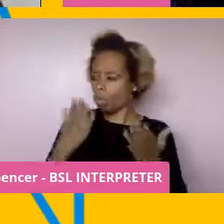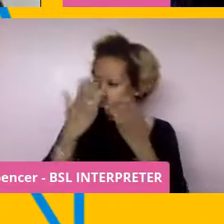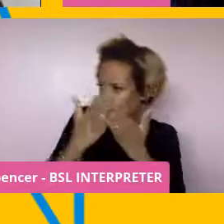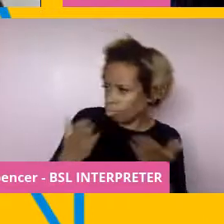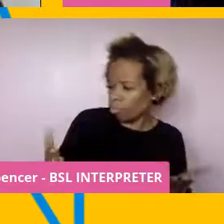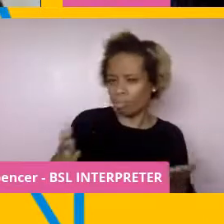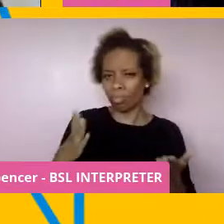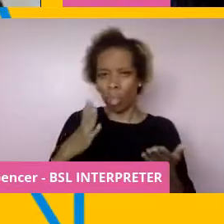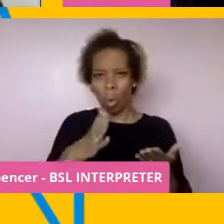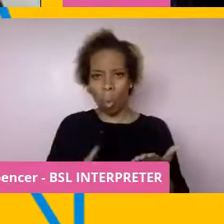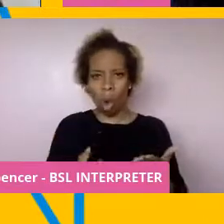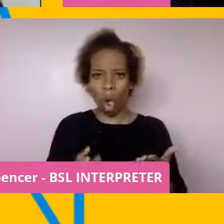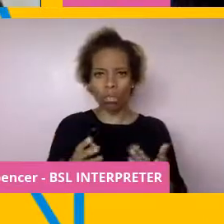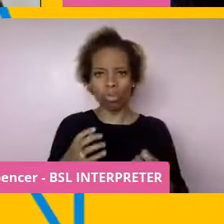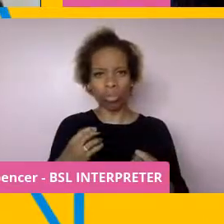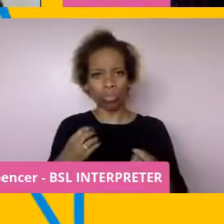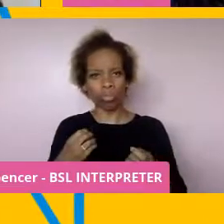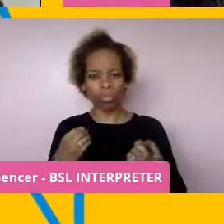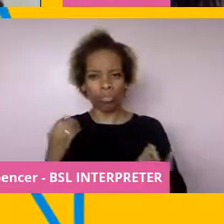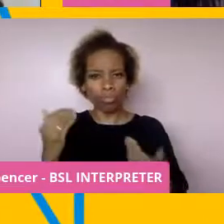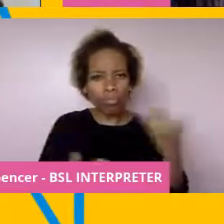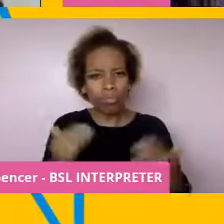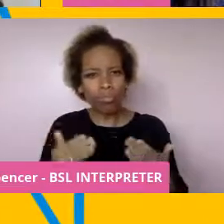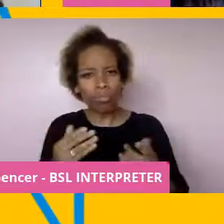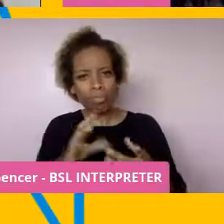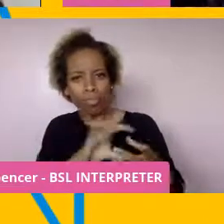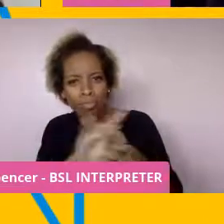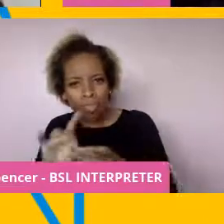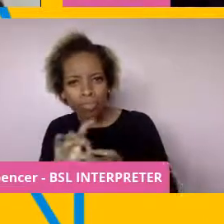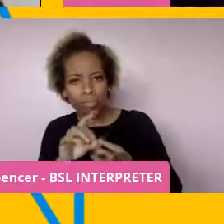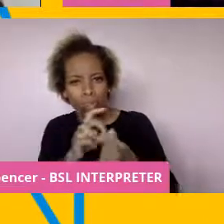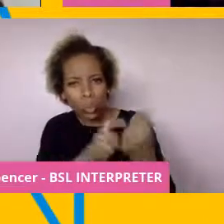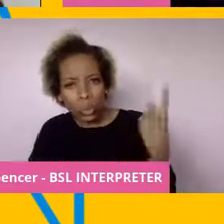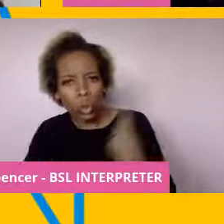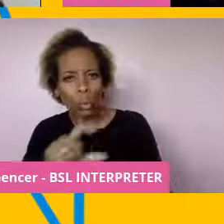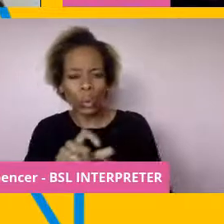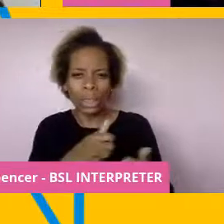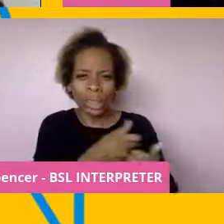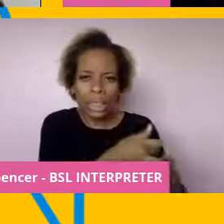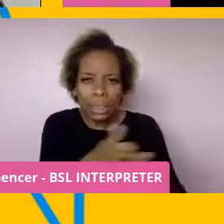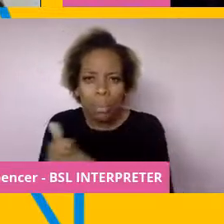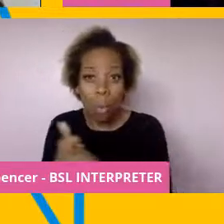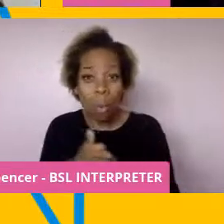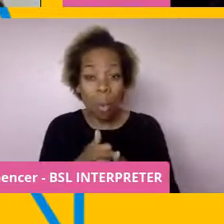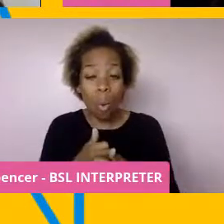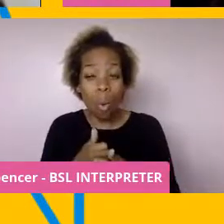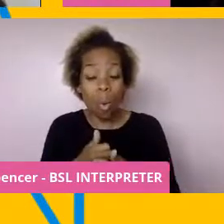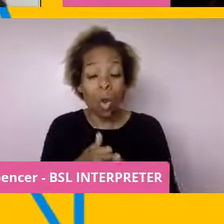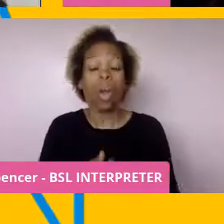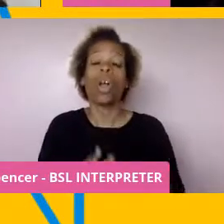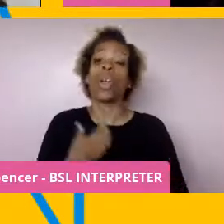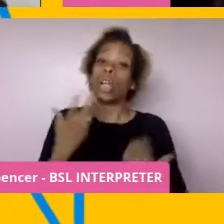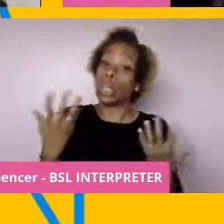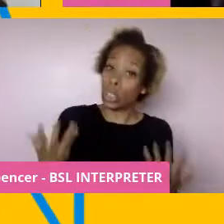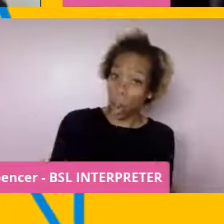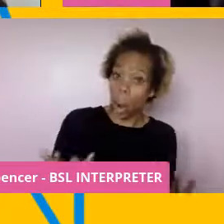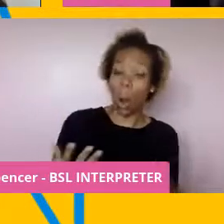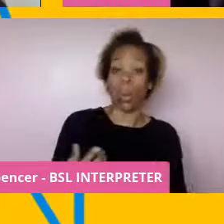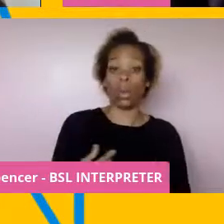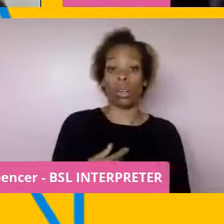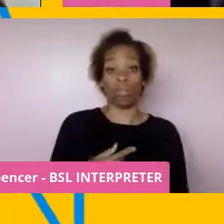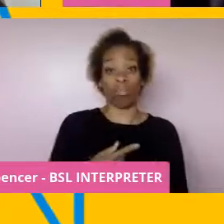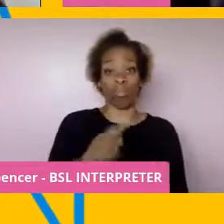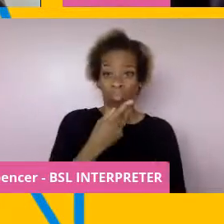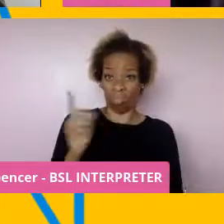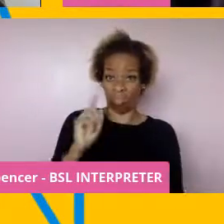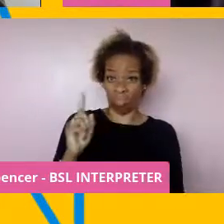very important within the kind of the civic society within the area. So they want to maintain that